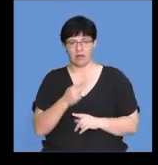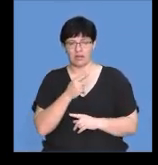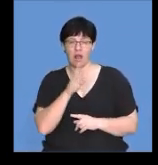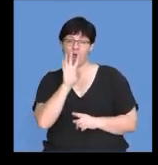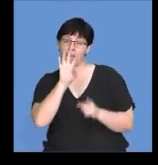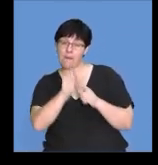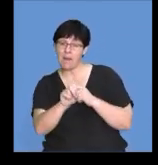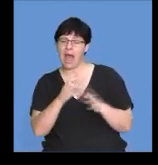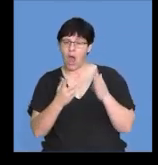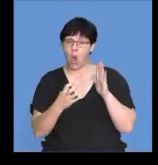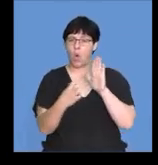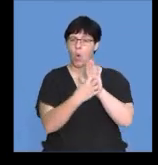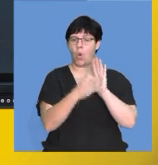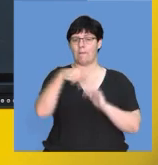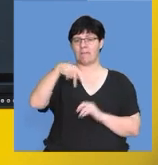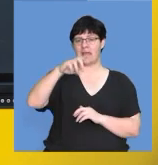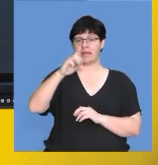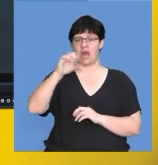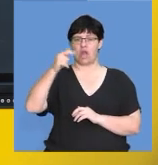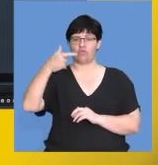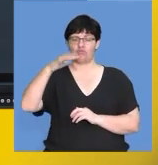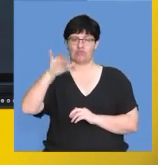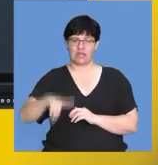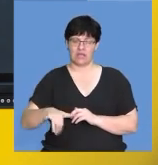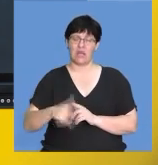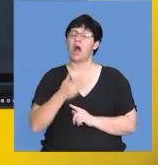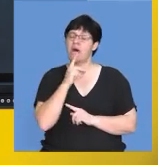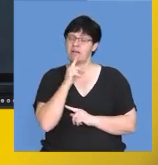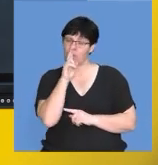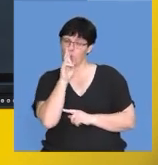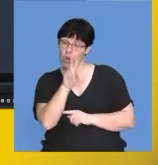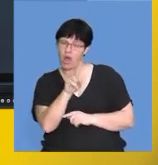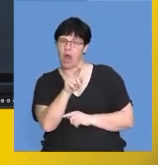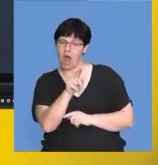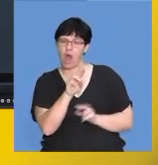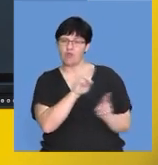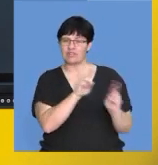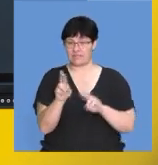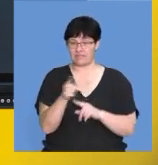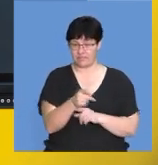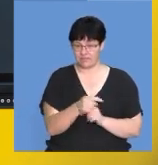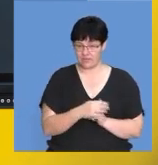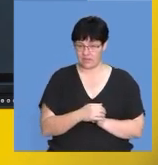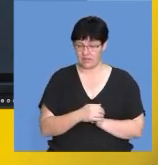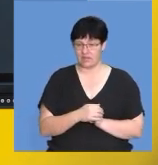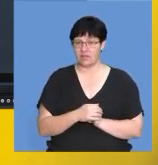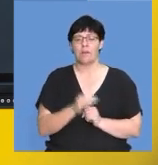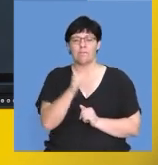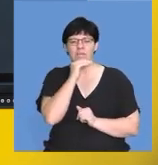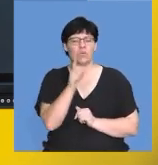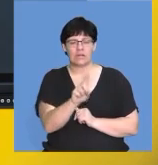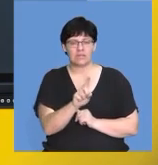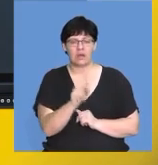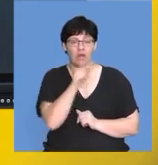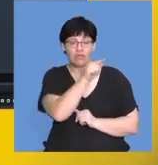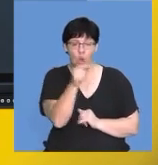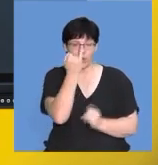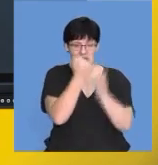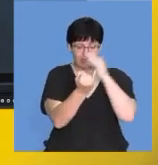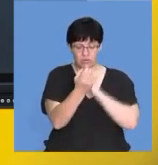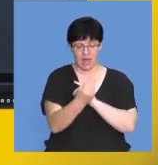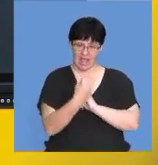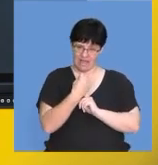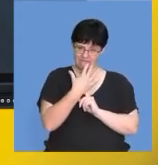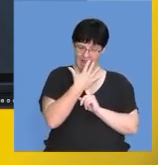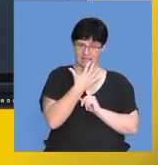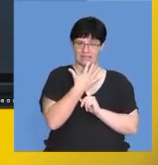a pedigree chart is to look at those individuals that are homozygous recessive. Essentially what I mean is those individuals that are affected